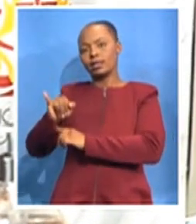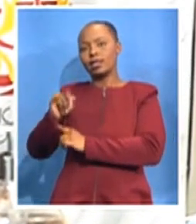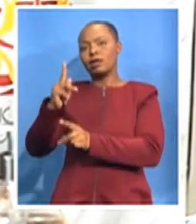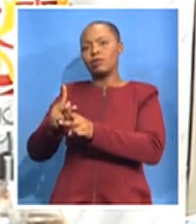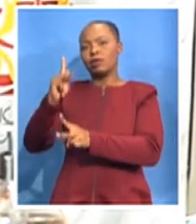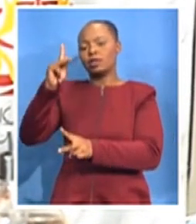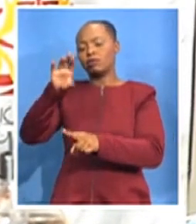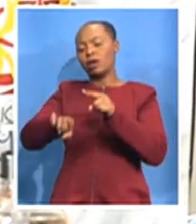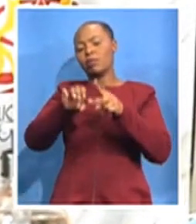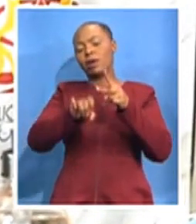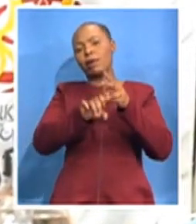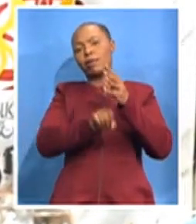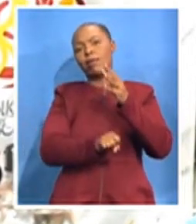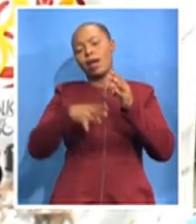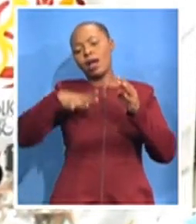investigations.